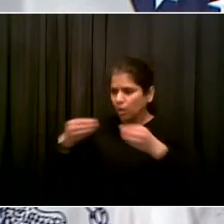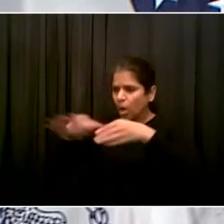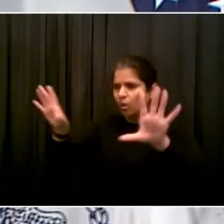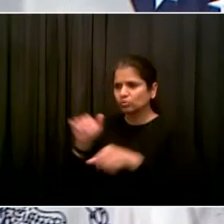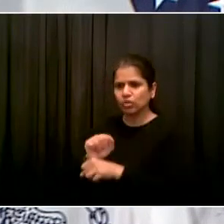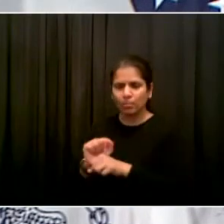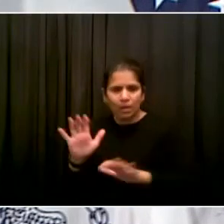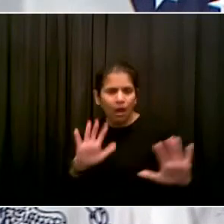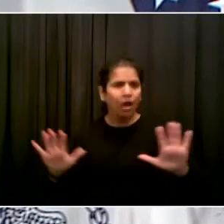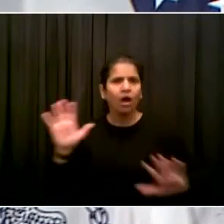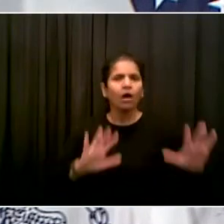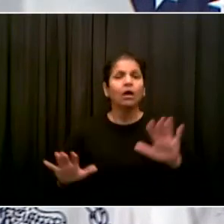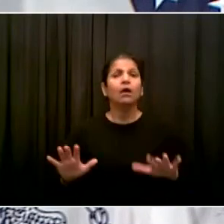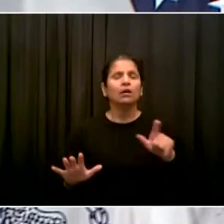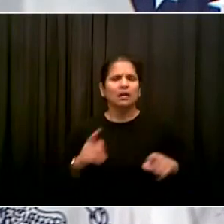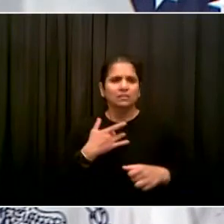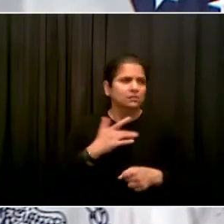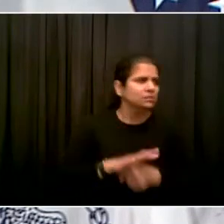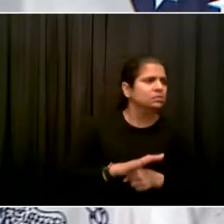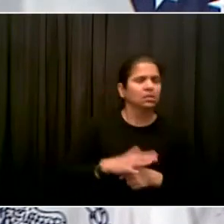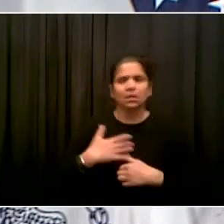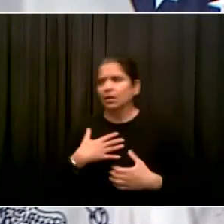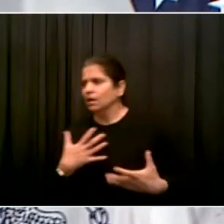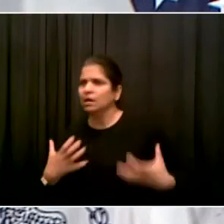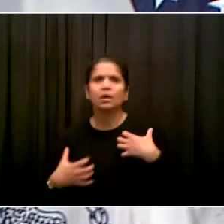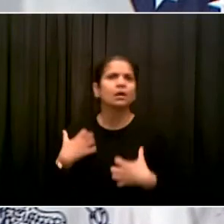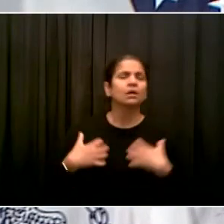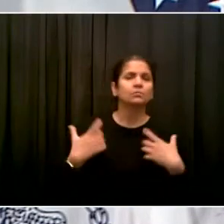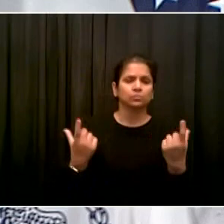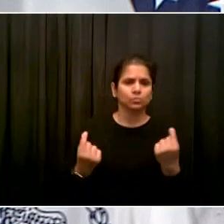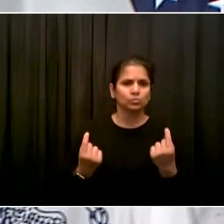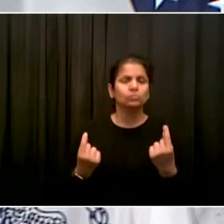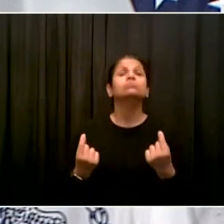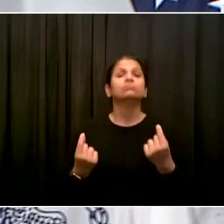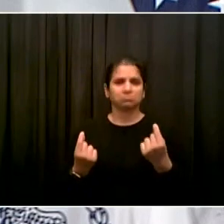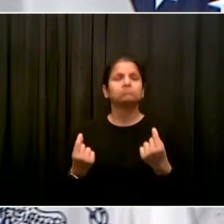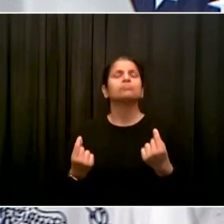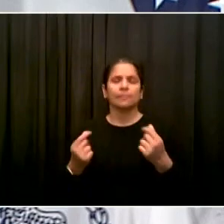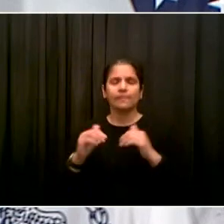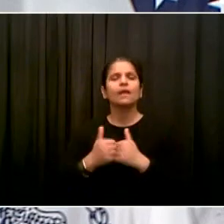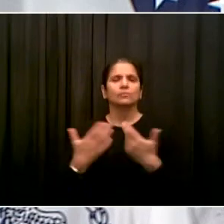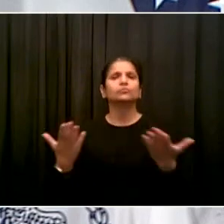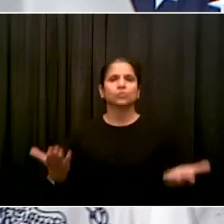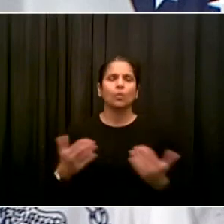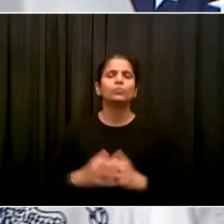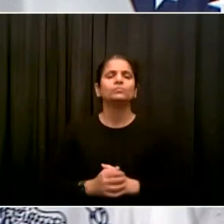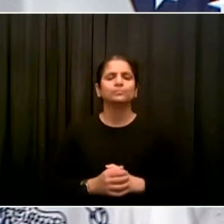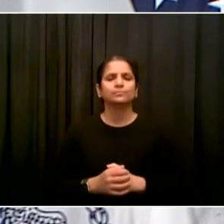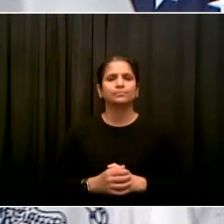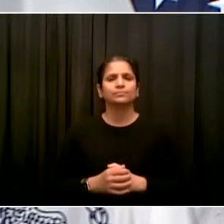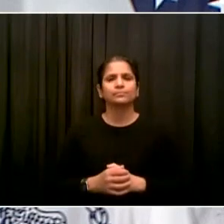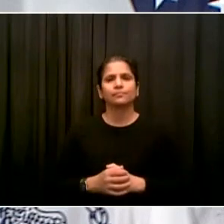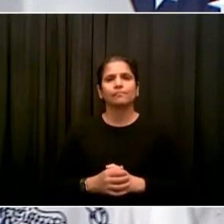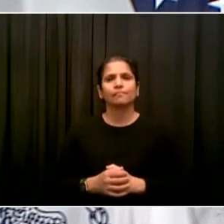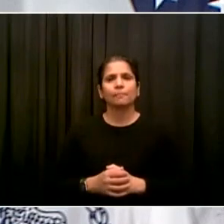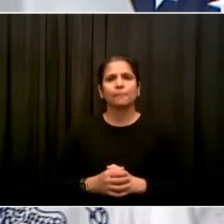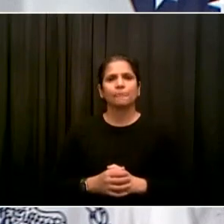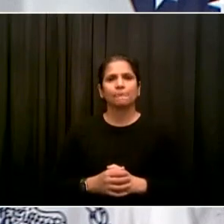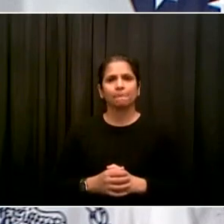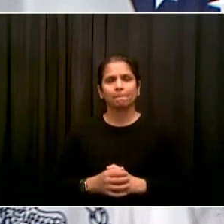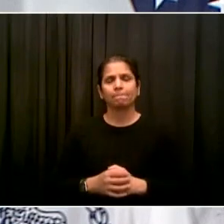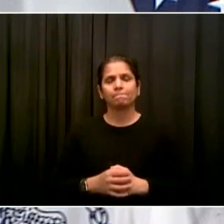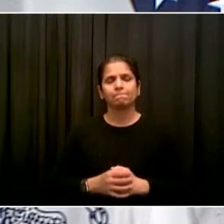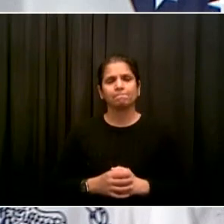help them. We've got to make sure that folks who are still experiencing negative symptoms, having really